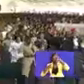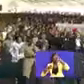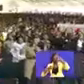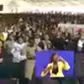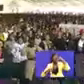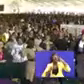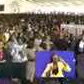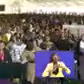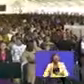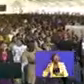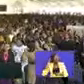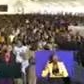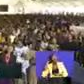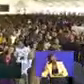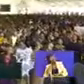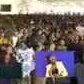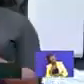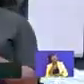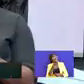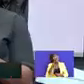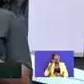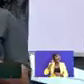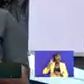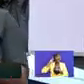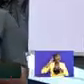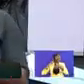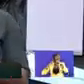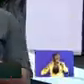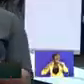do you hear the sound